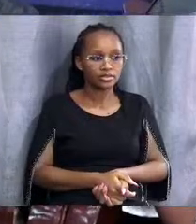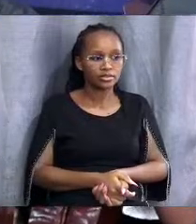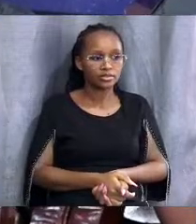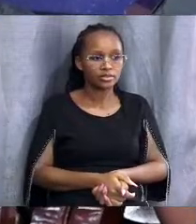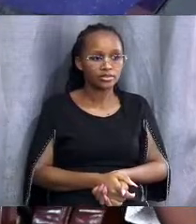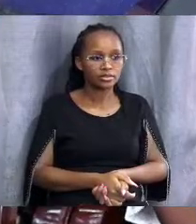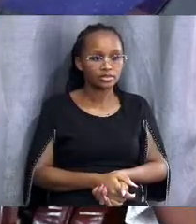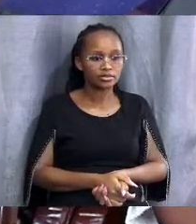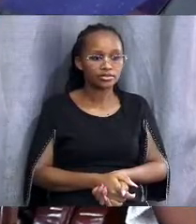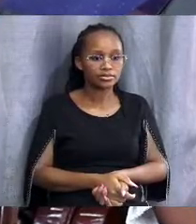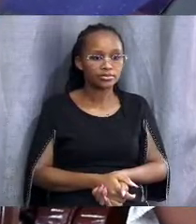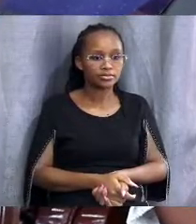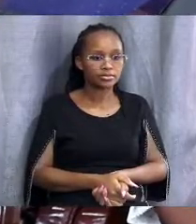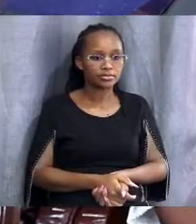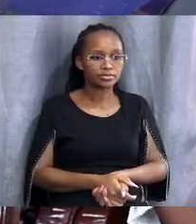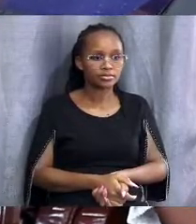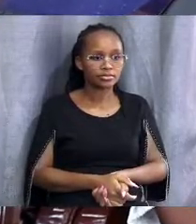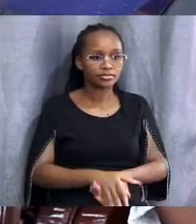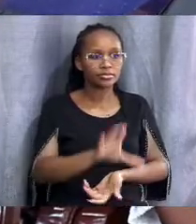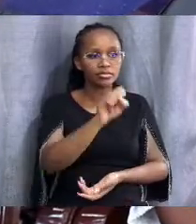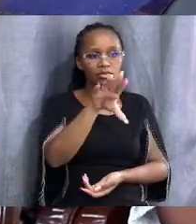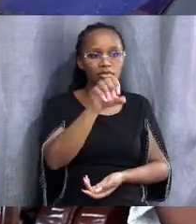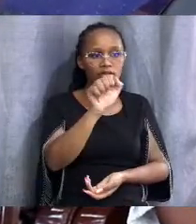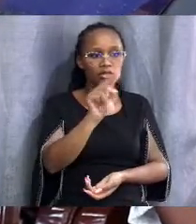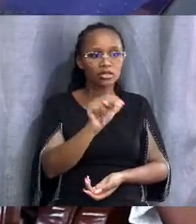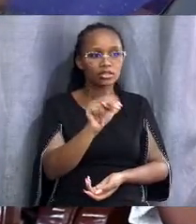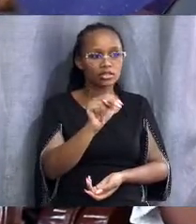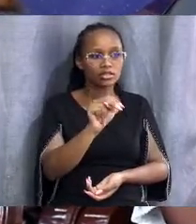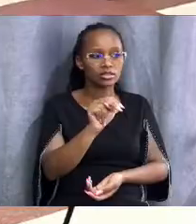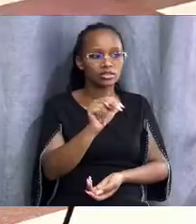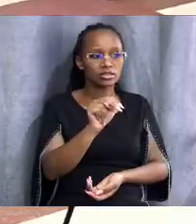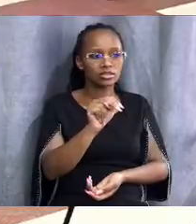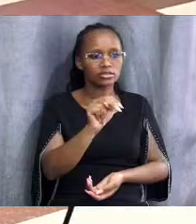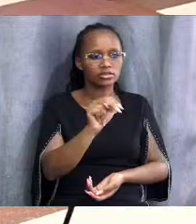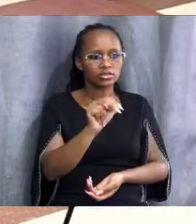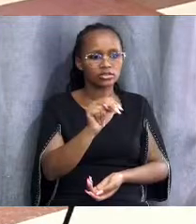we have Elder Susan Kirika,